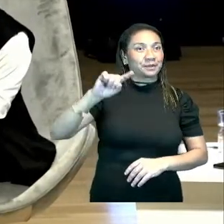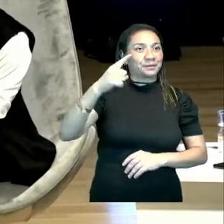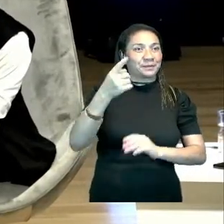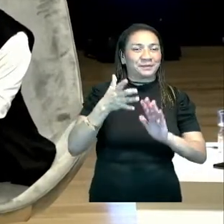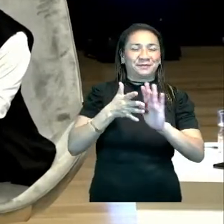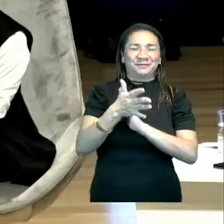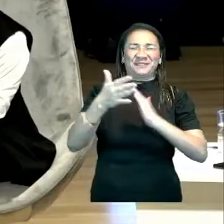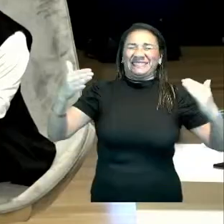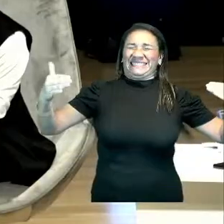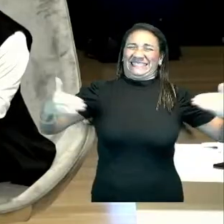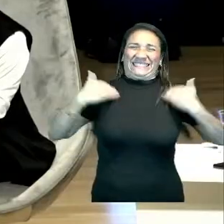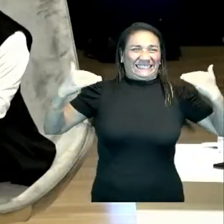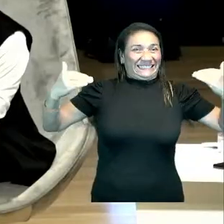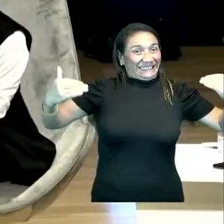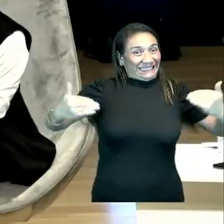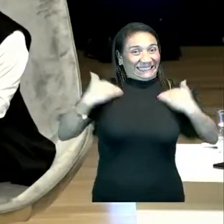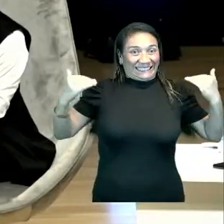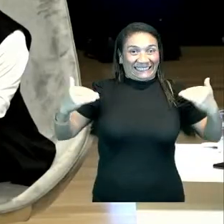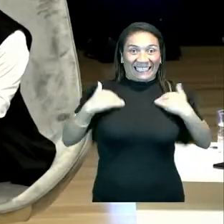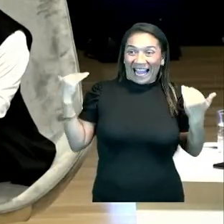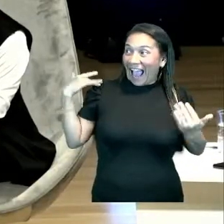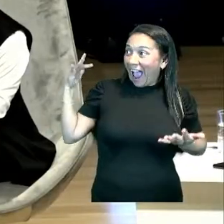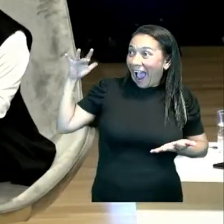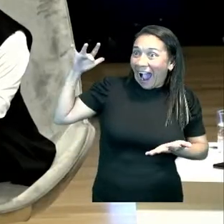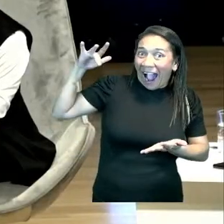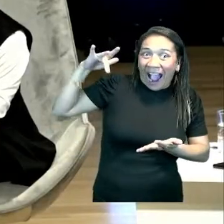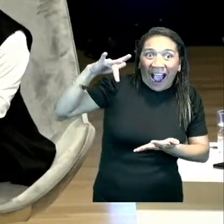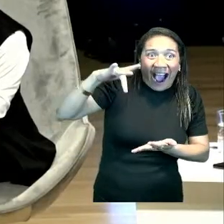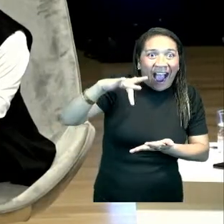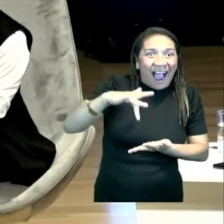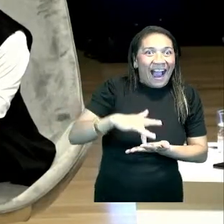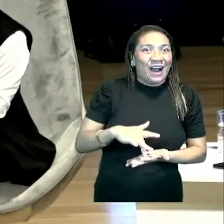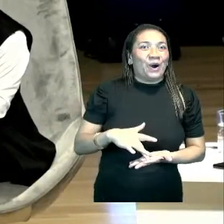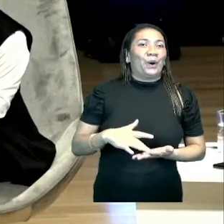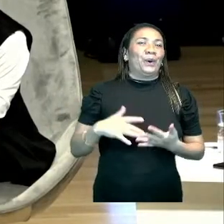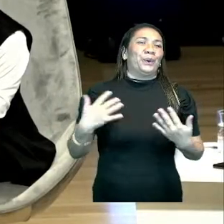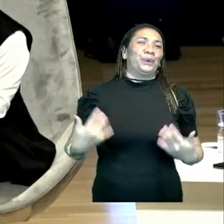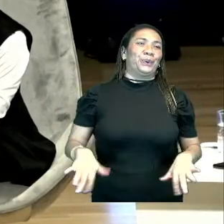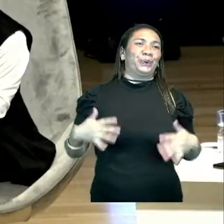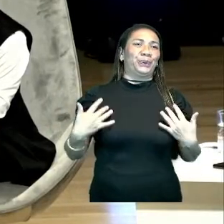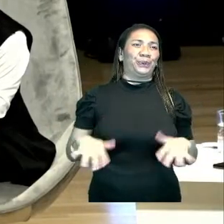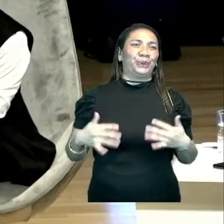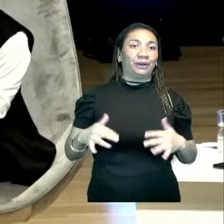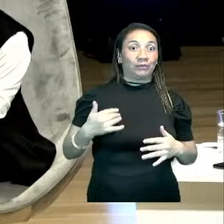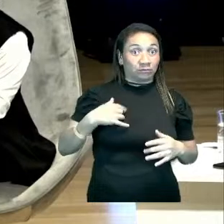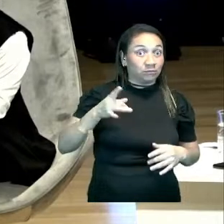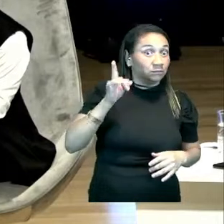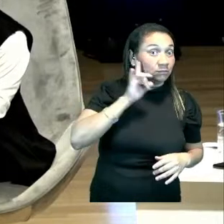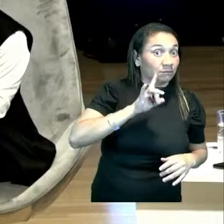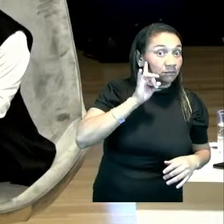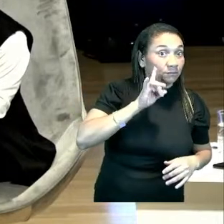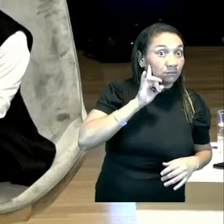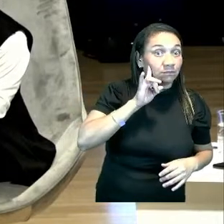your headphones, I will wait for a couple of seconds. And I would just say I'm so